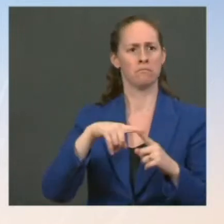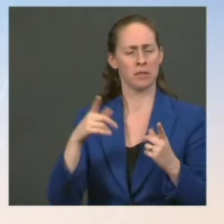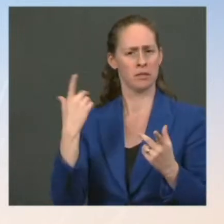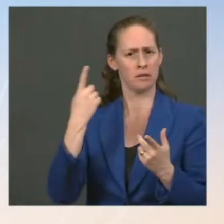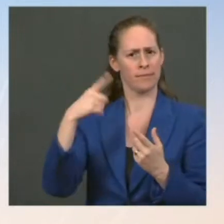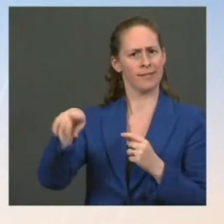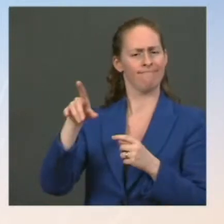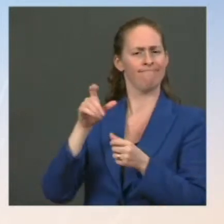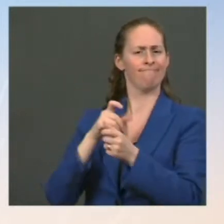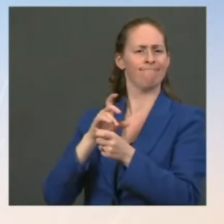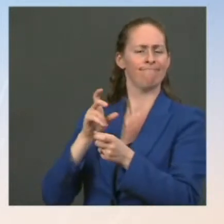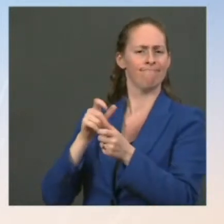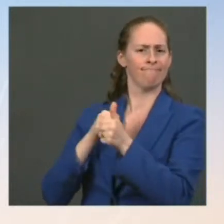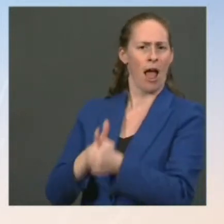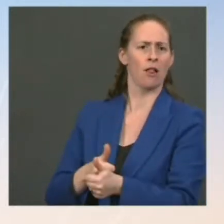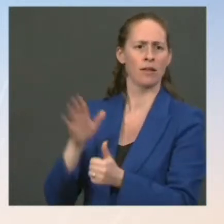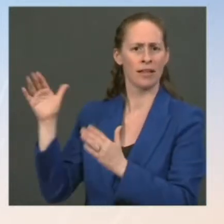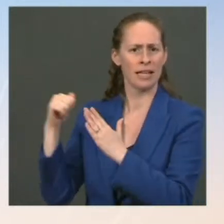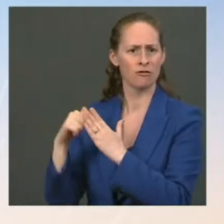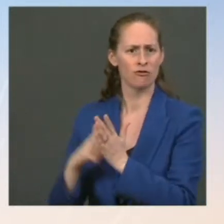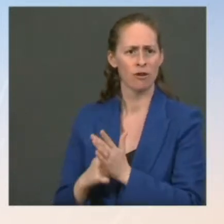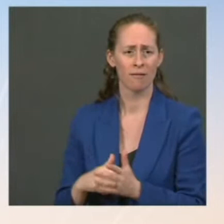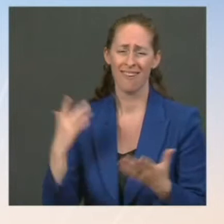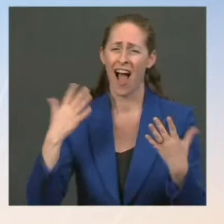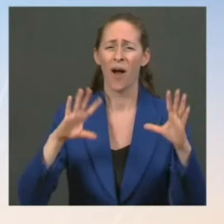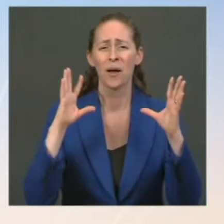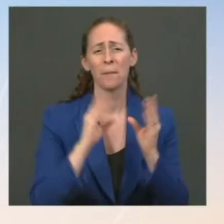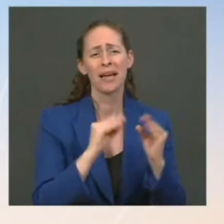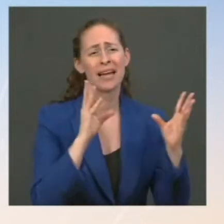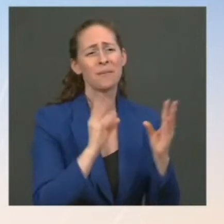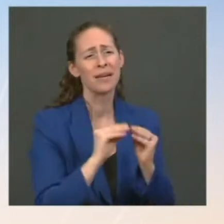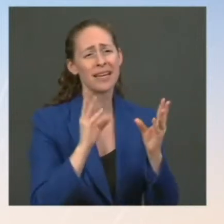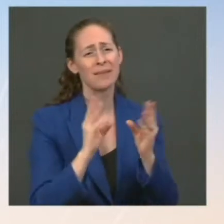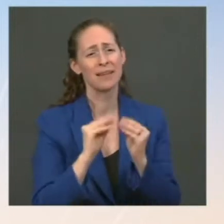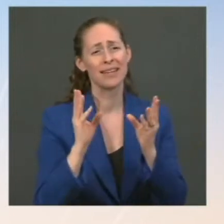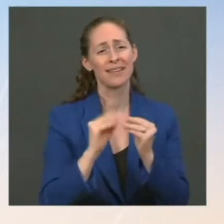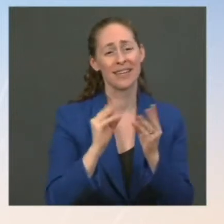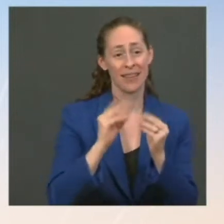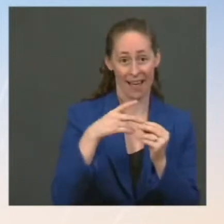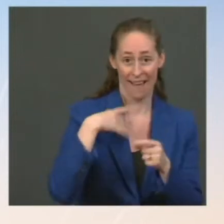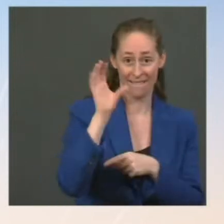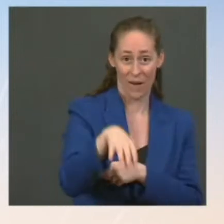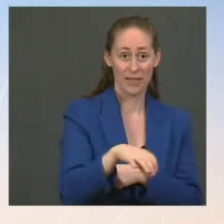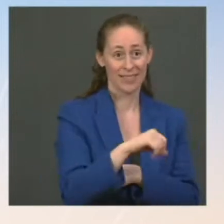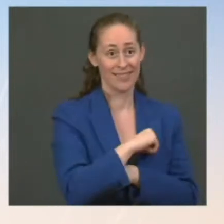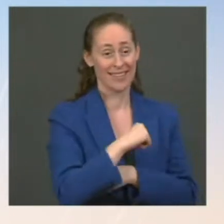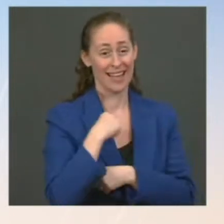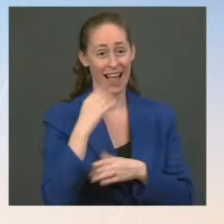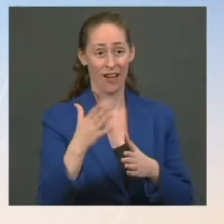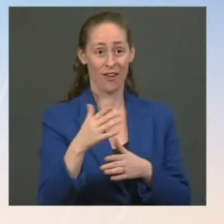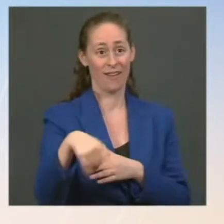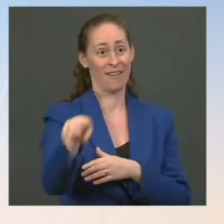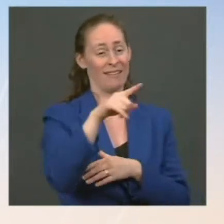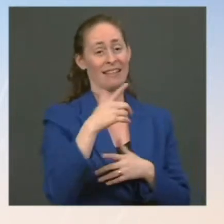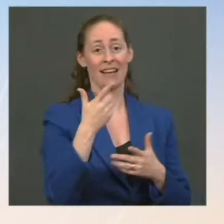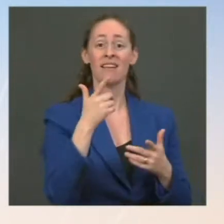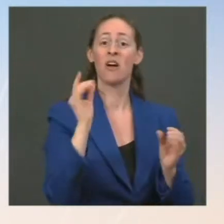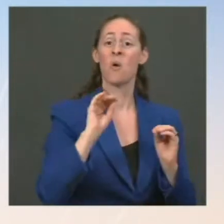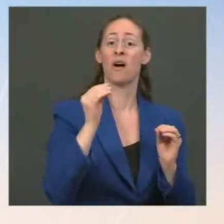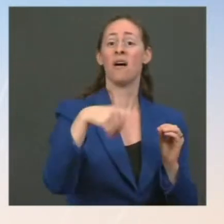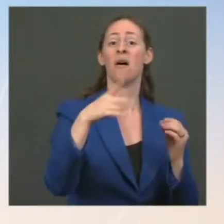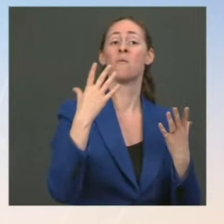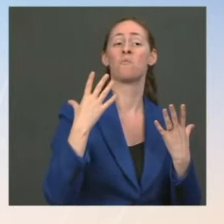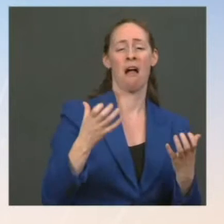if you've met many senators. They're not going to be forced to do anything that's not in their interest. So I understand there's a little bit of